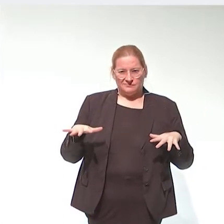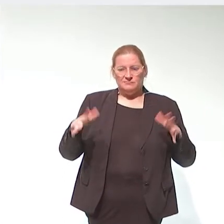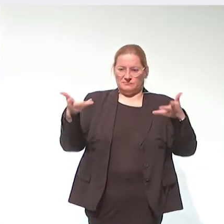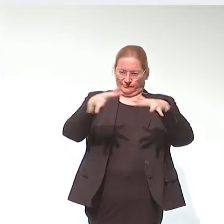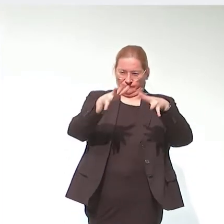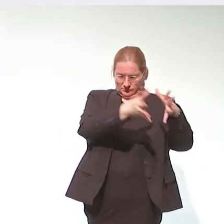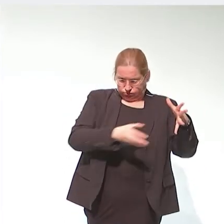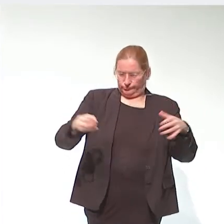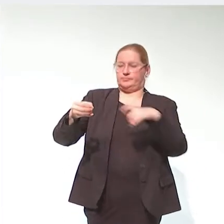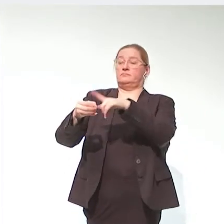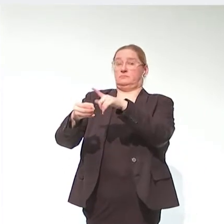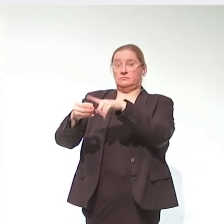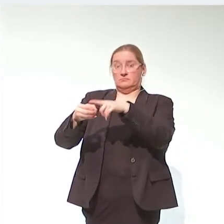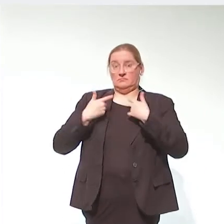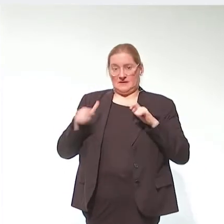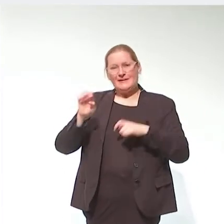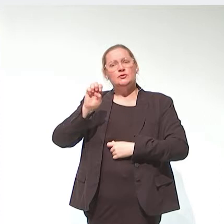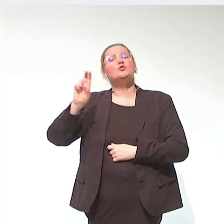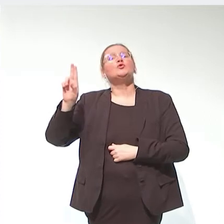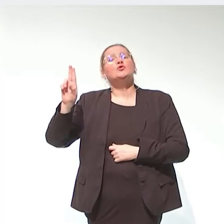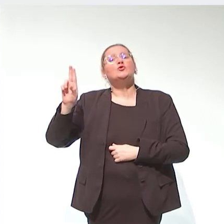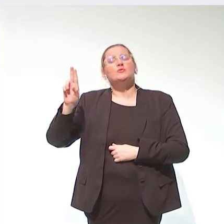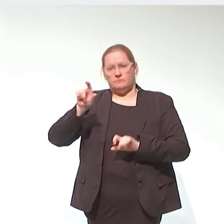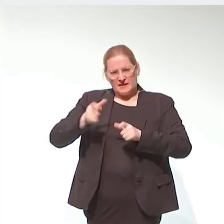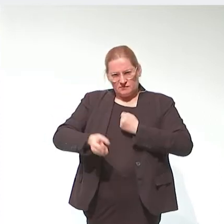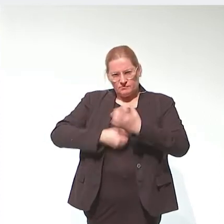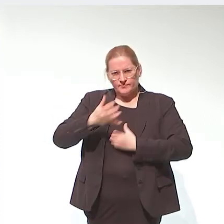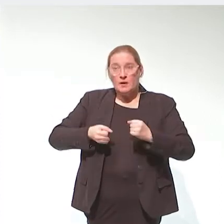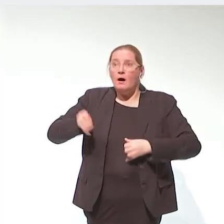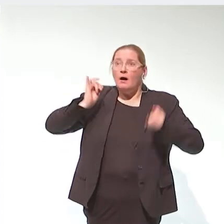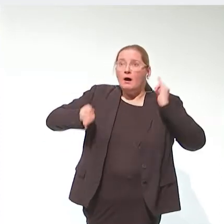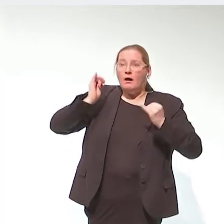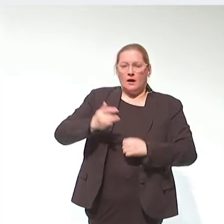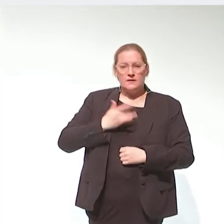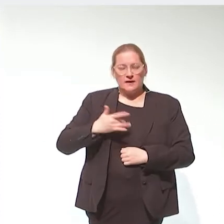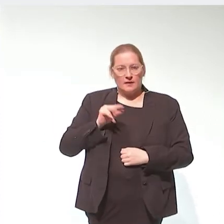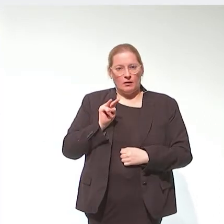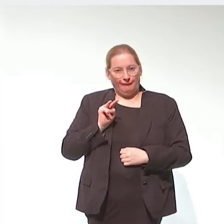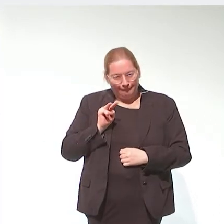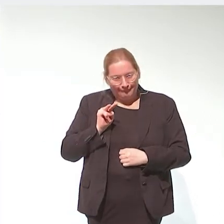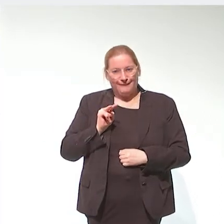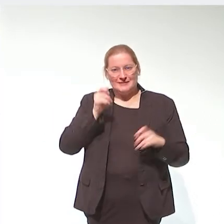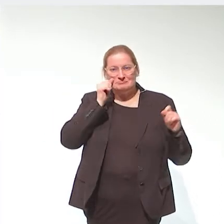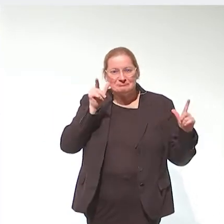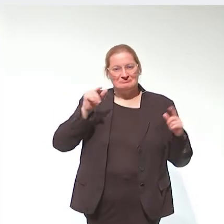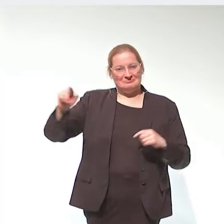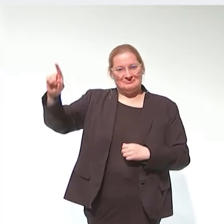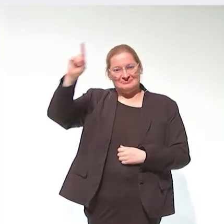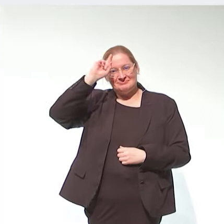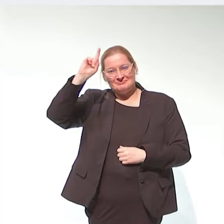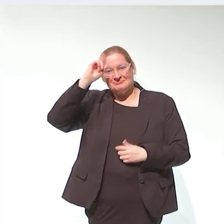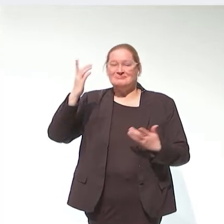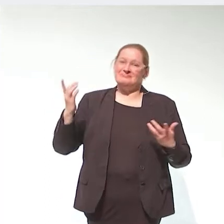you, I was really surprised because I expected a bit more modesty and shyness, but thank you very much for surprising